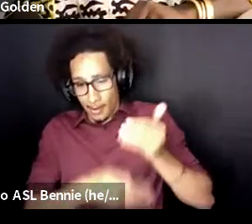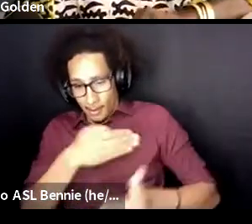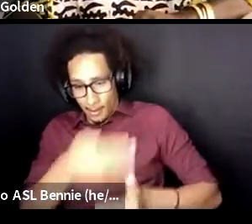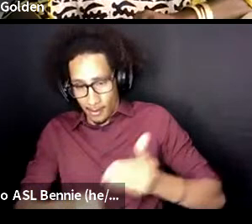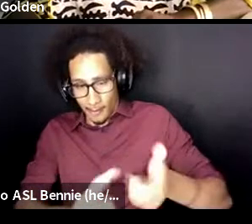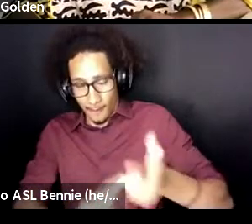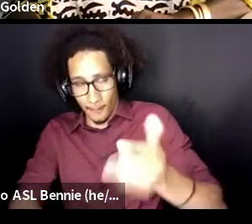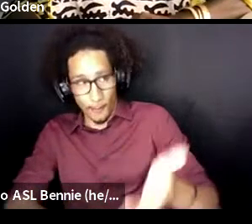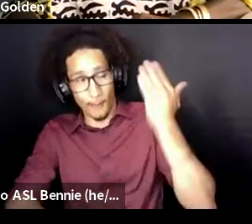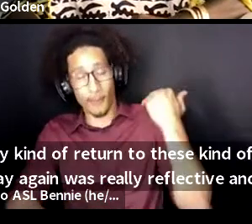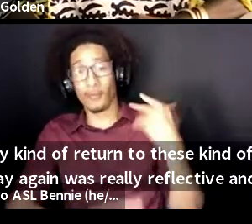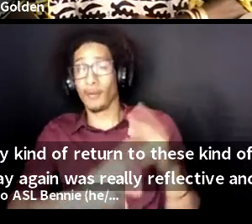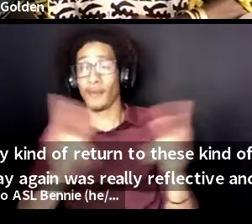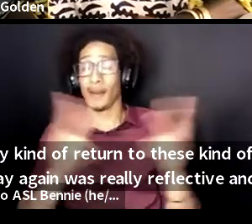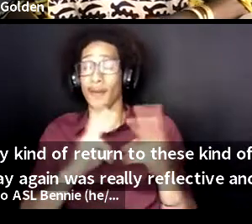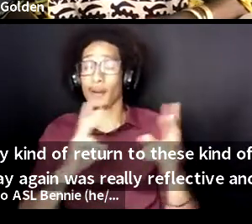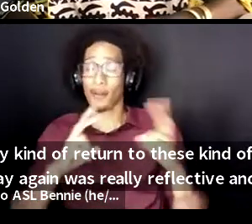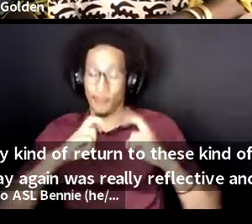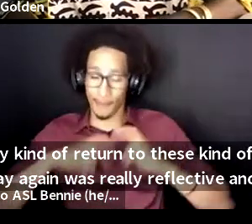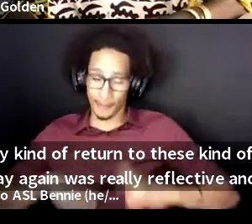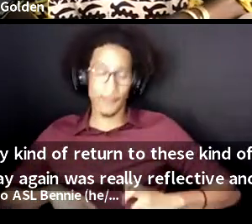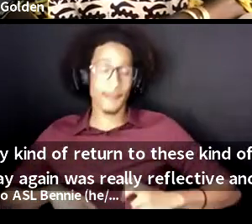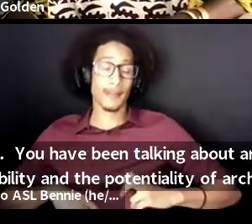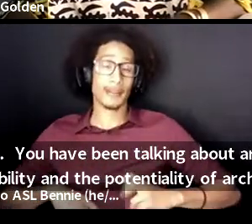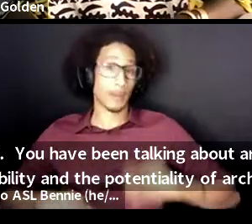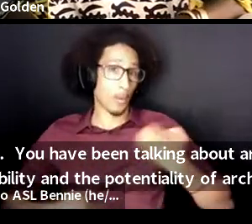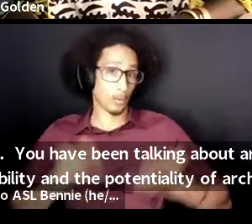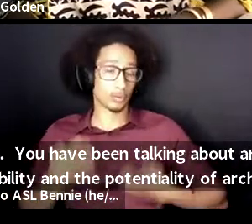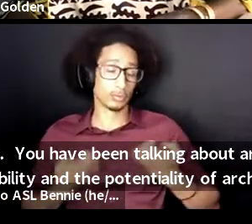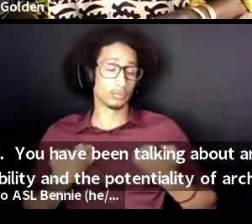reflective and quite emotional, even though very technical.